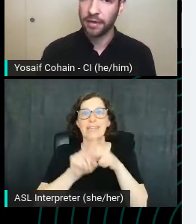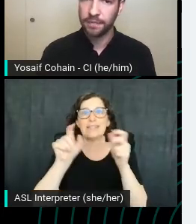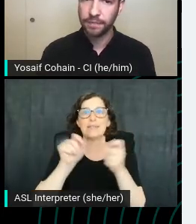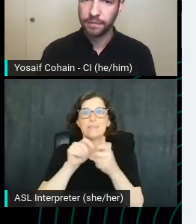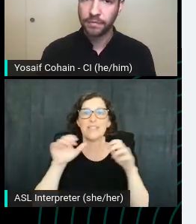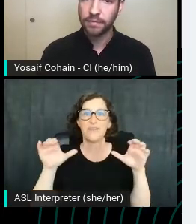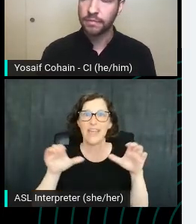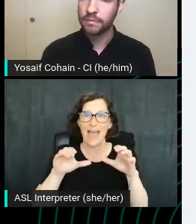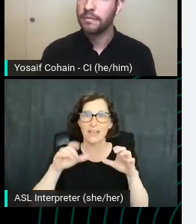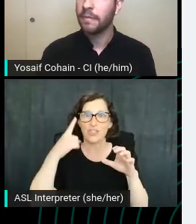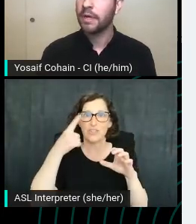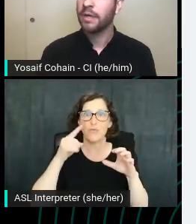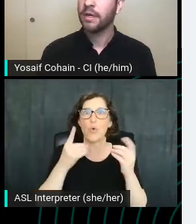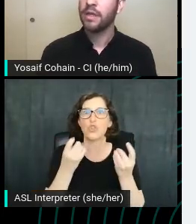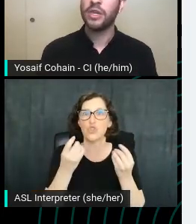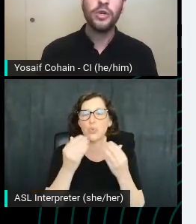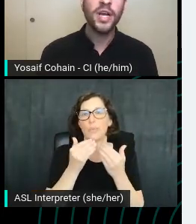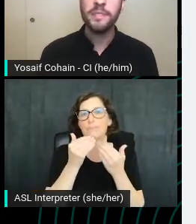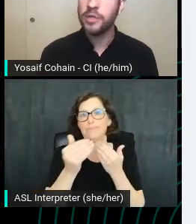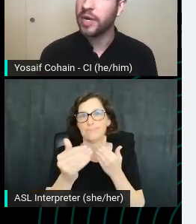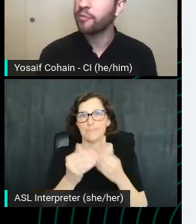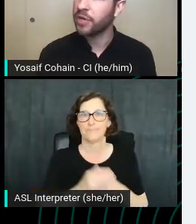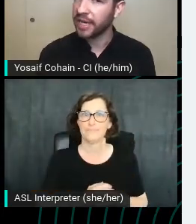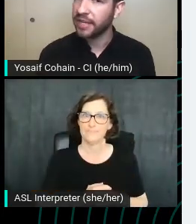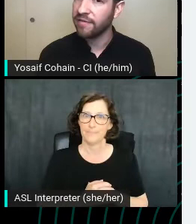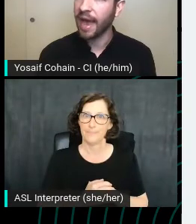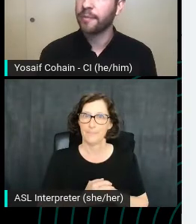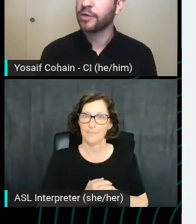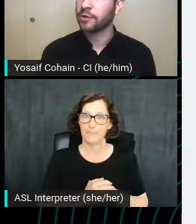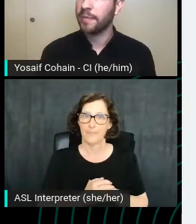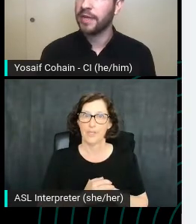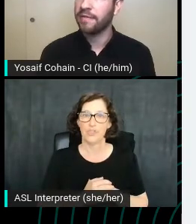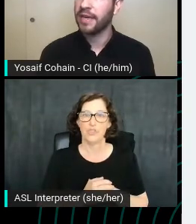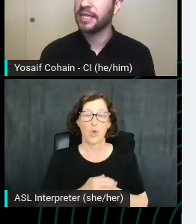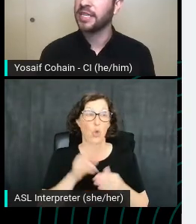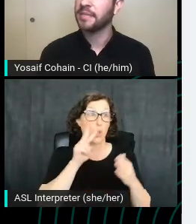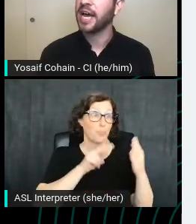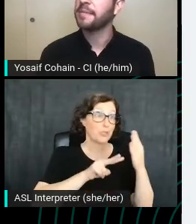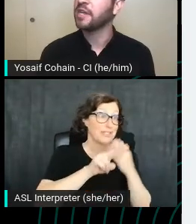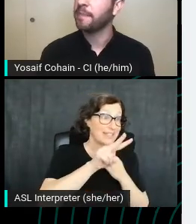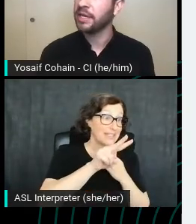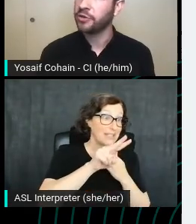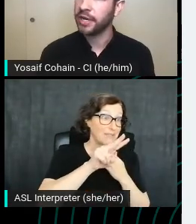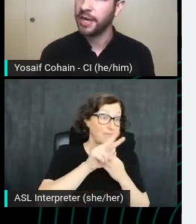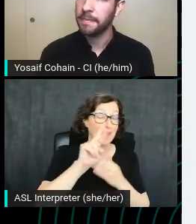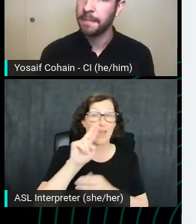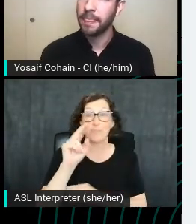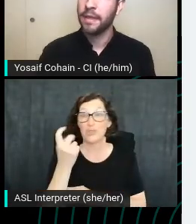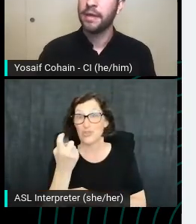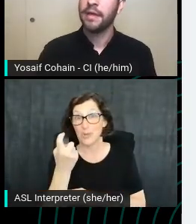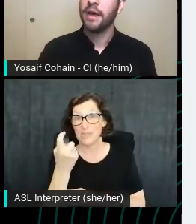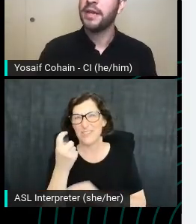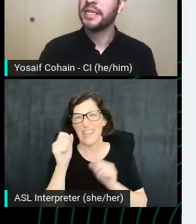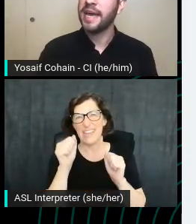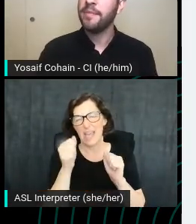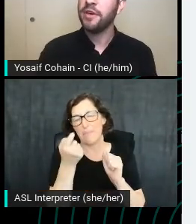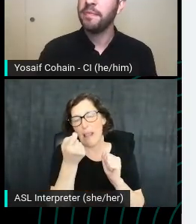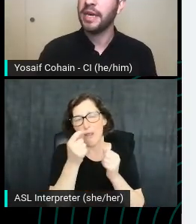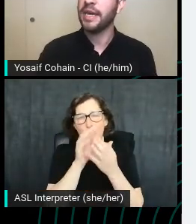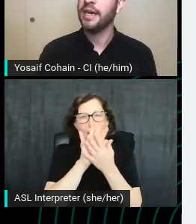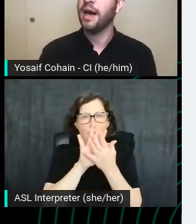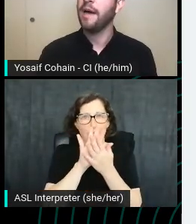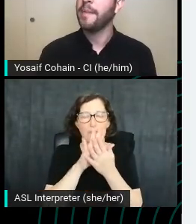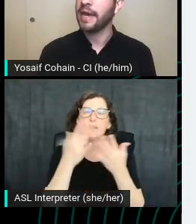take. The nuance between predictive and prescriptive is sometimes a bit tricky. An example